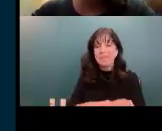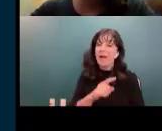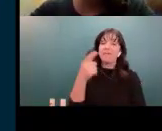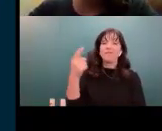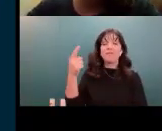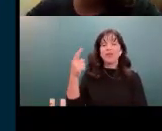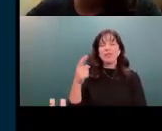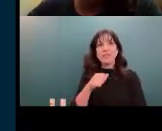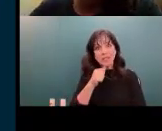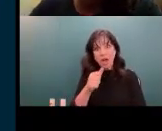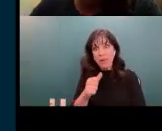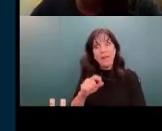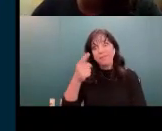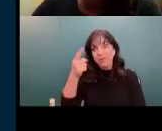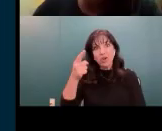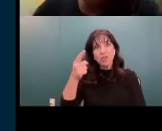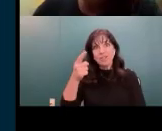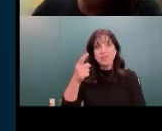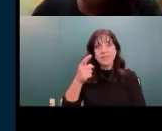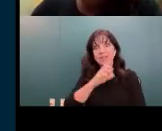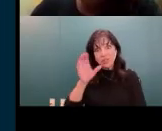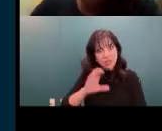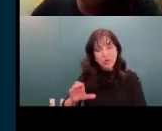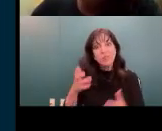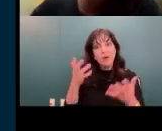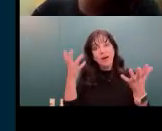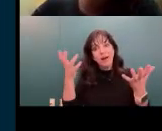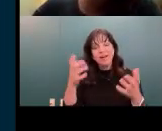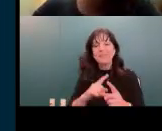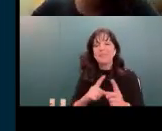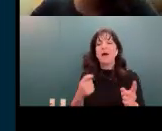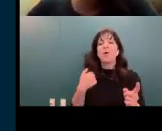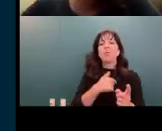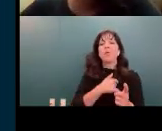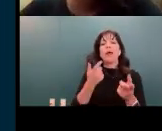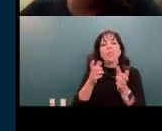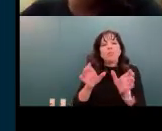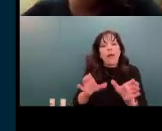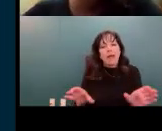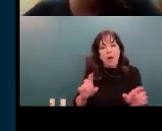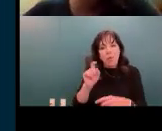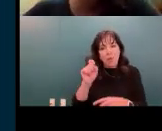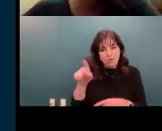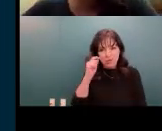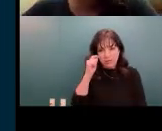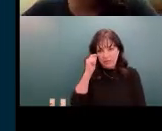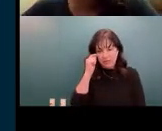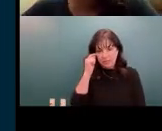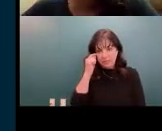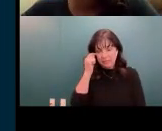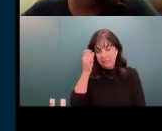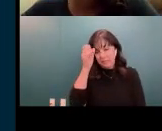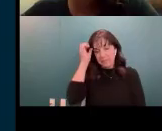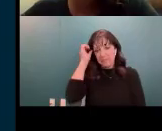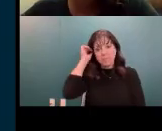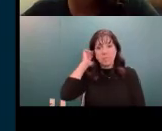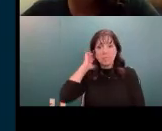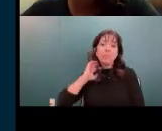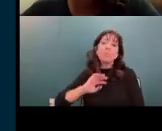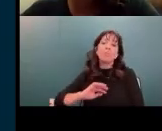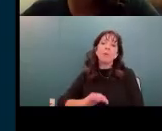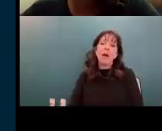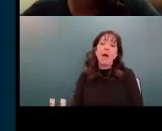rodeo on Zoom. Anyways, we are going to go into breakout questions. So, and then